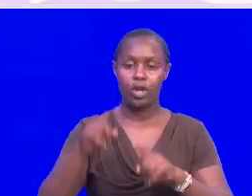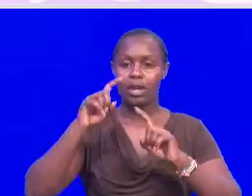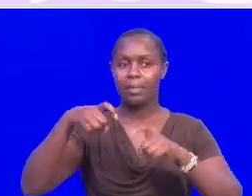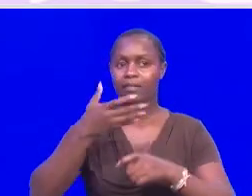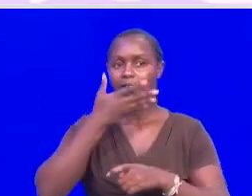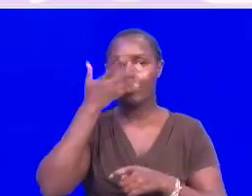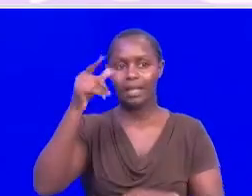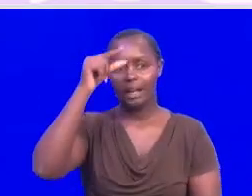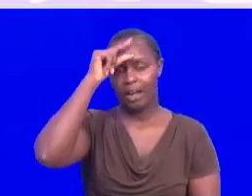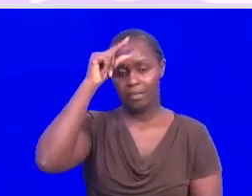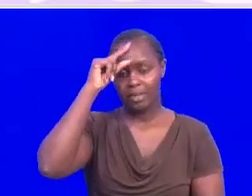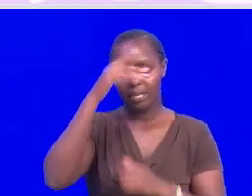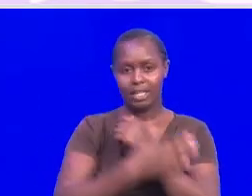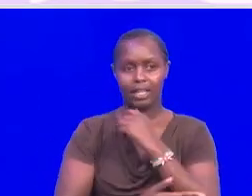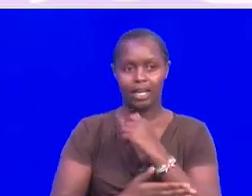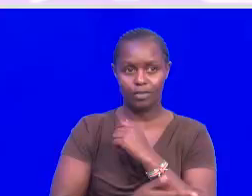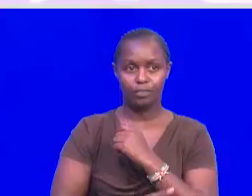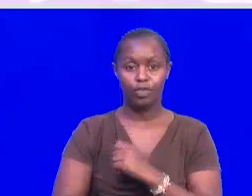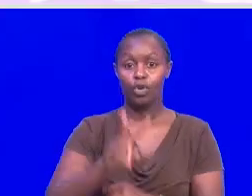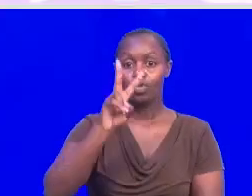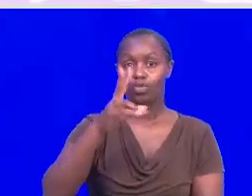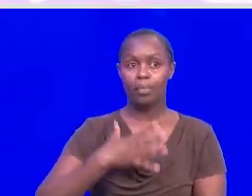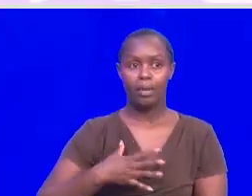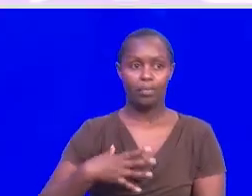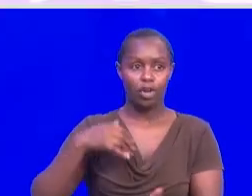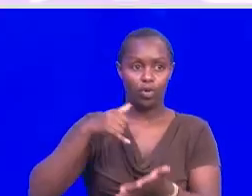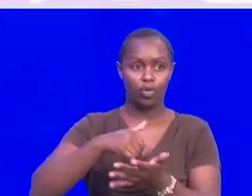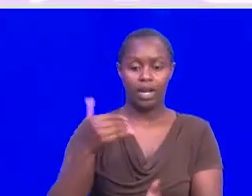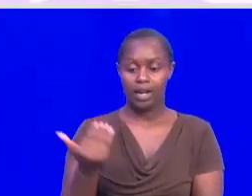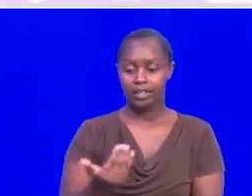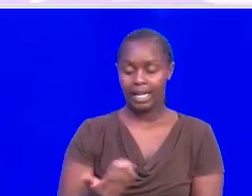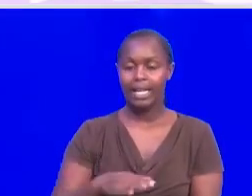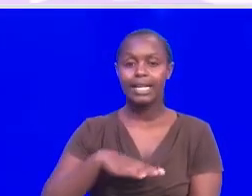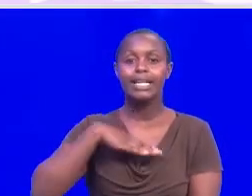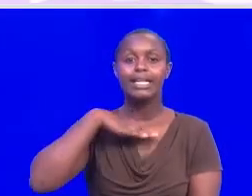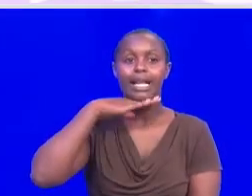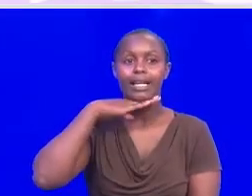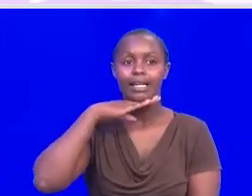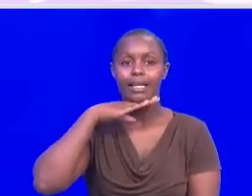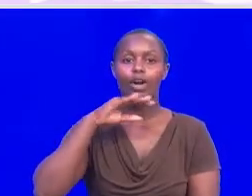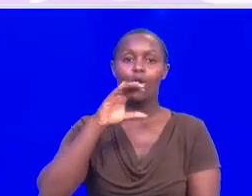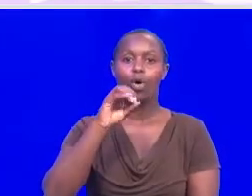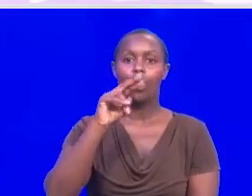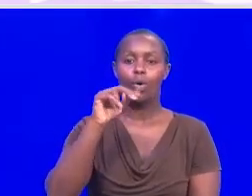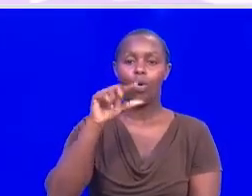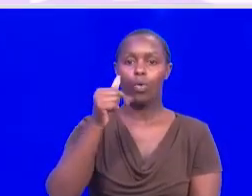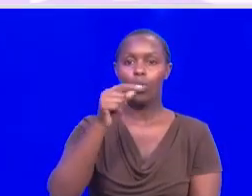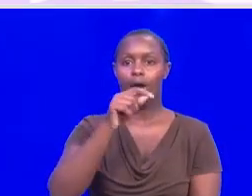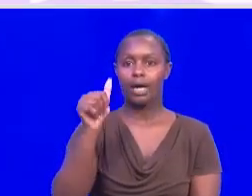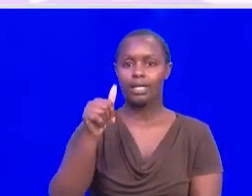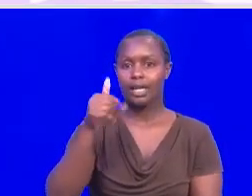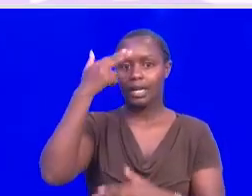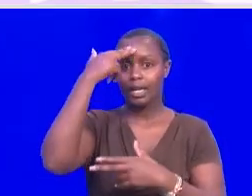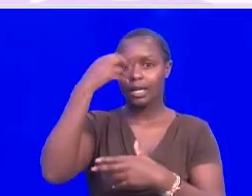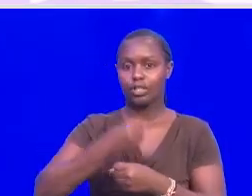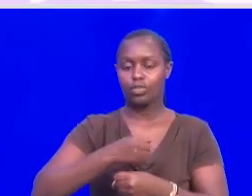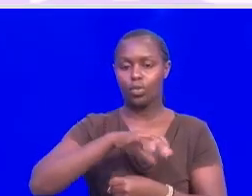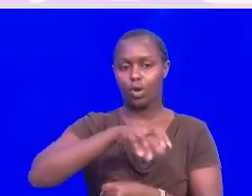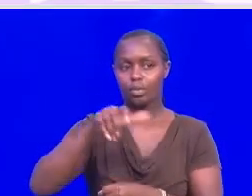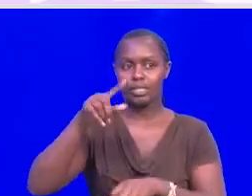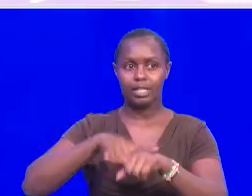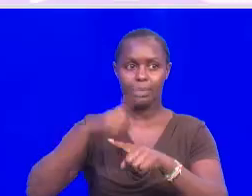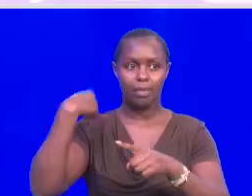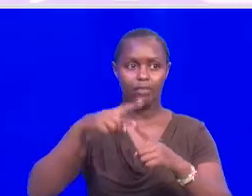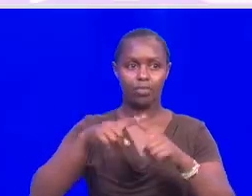country. Meanwhile, two people, including a child, were shot dead in Ongatarongai in Kajiado County. This is during the